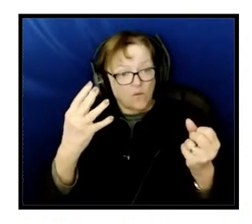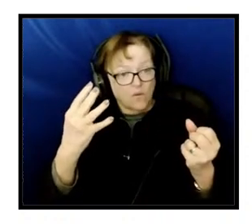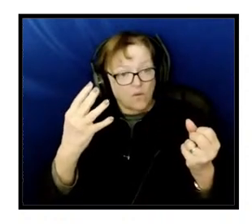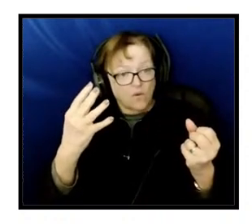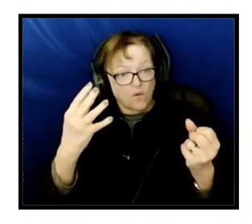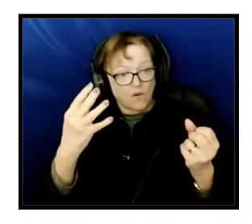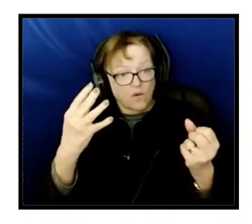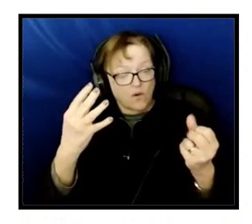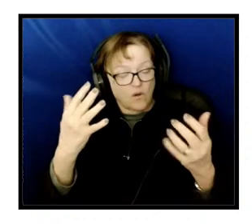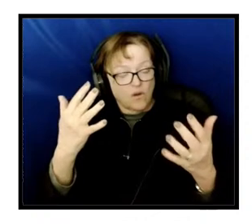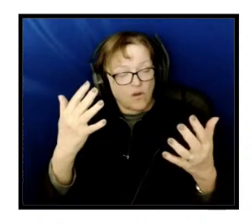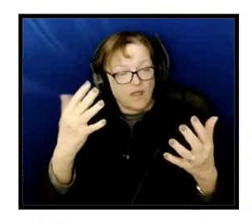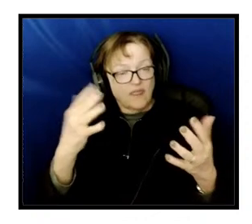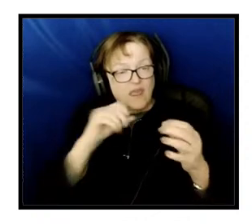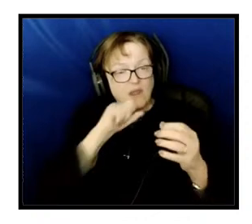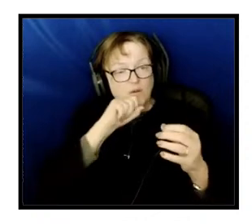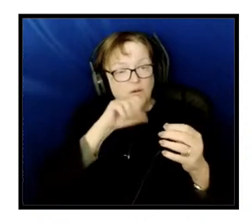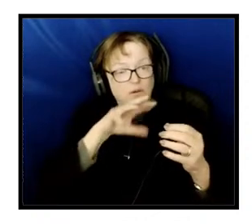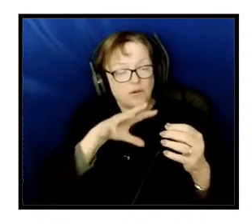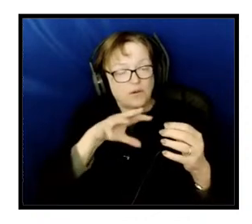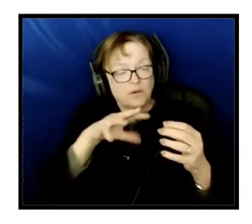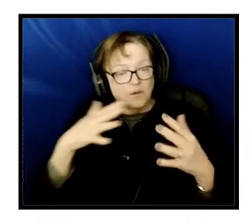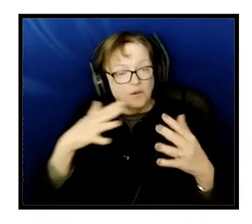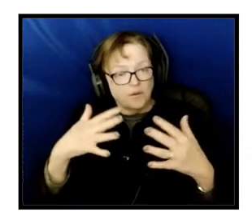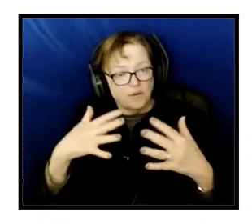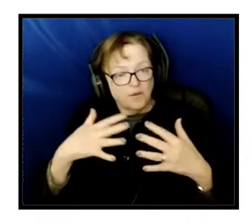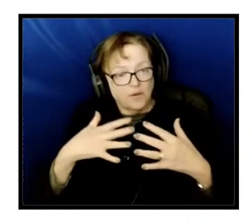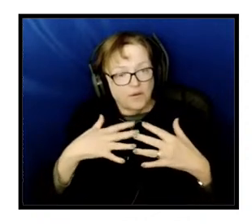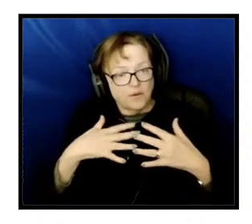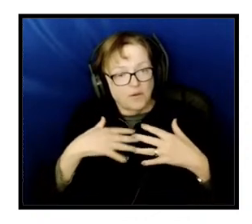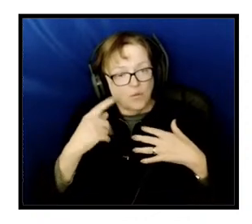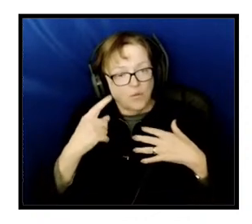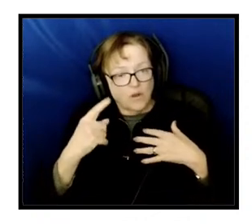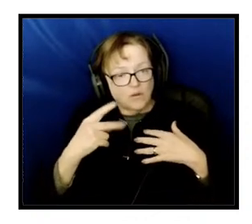And then exhale for four counts.